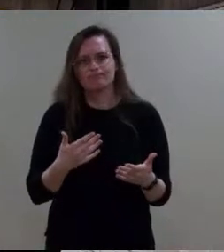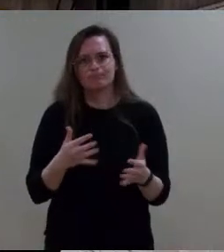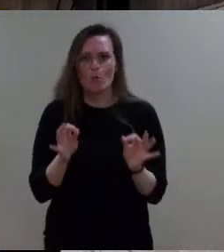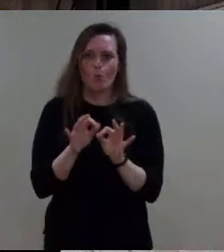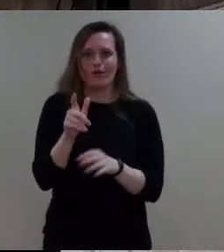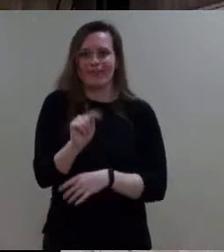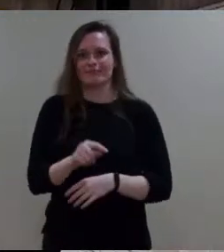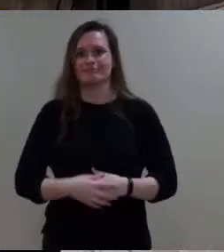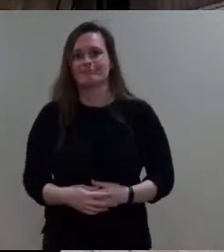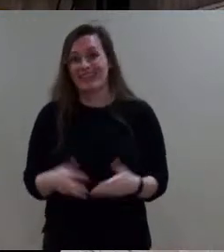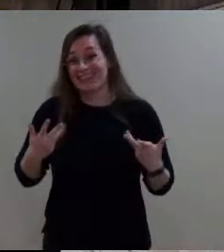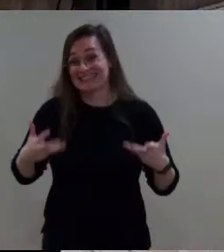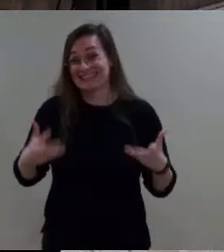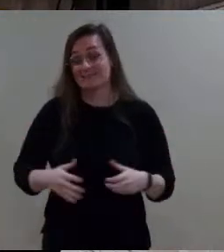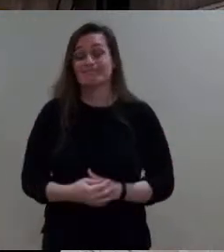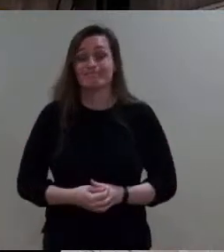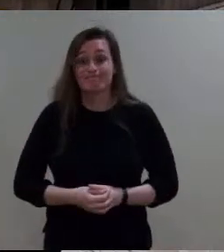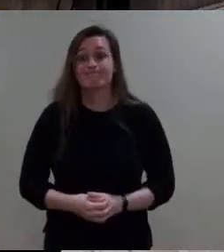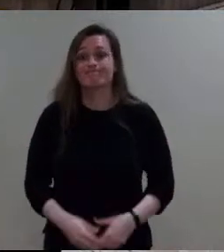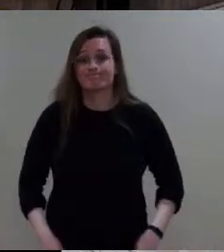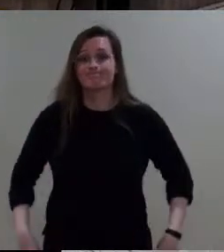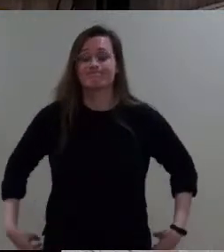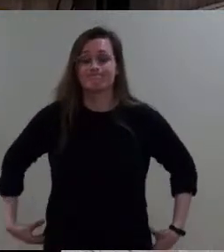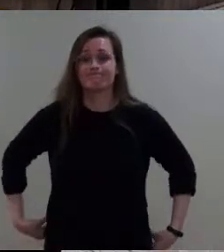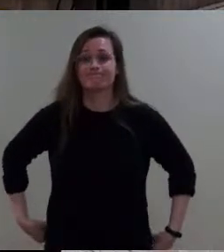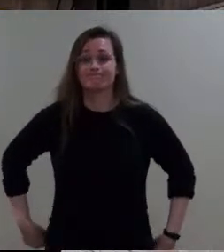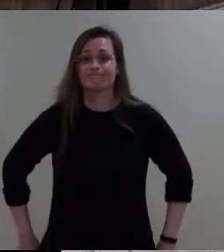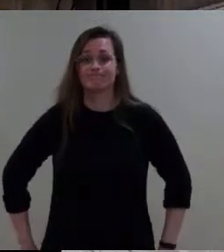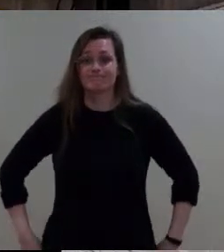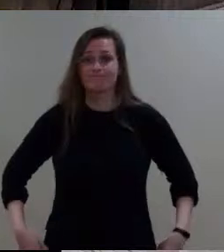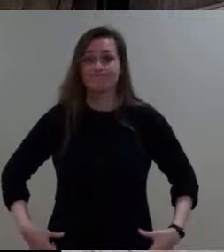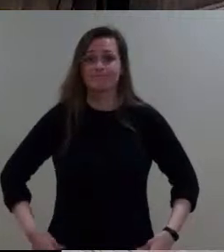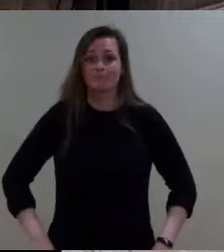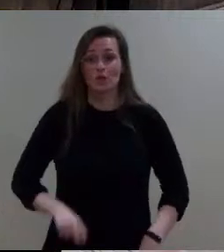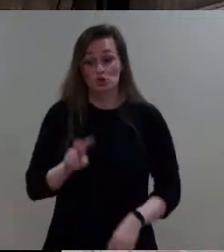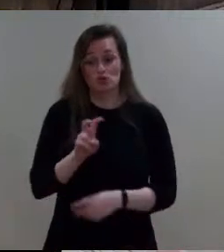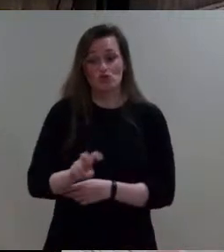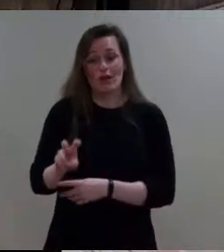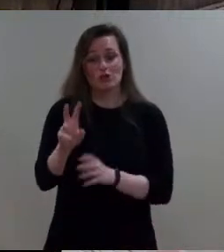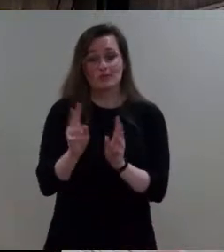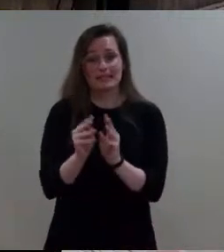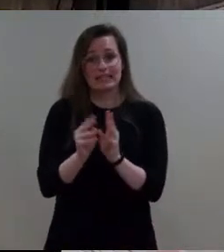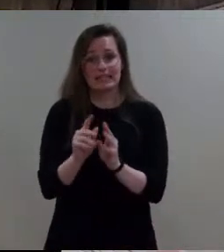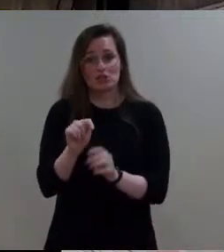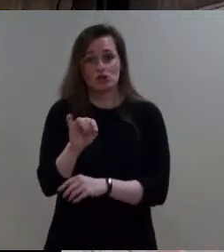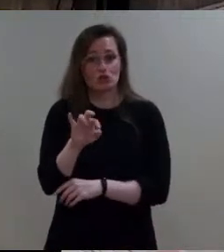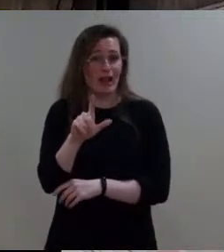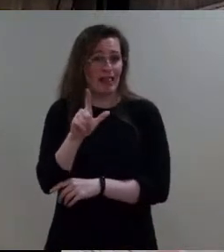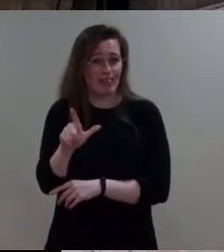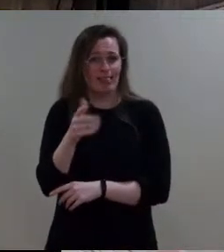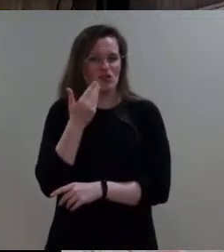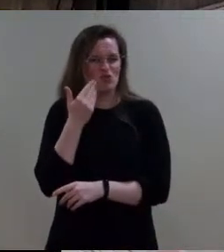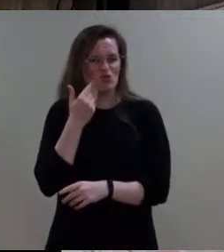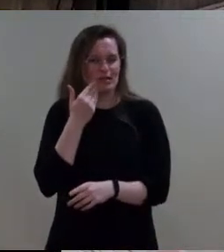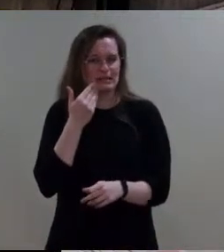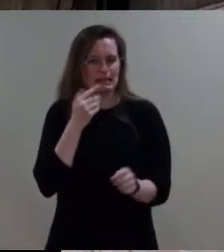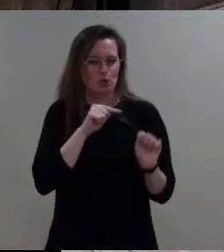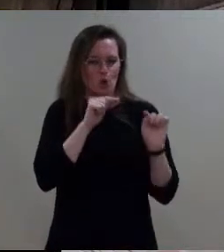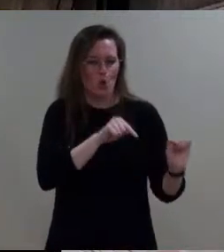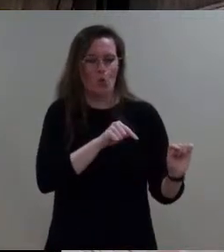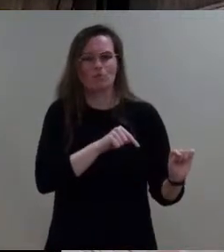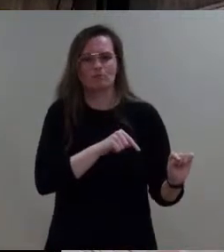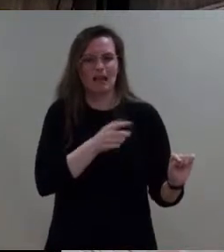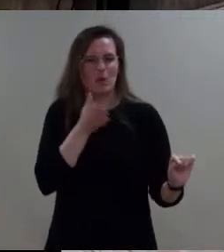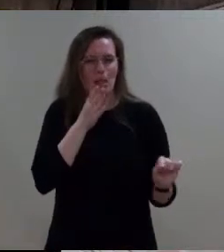be it for now. I did attend a trails meeting just recently, and I'll have that in my next report, but it was